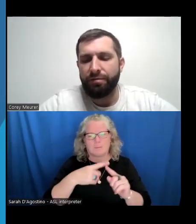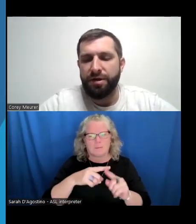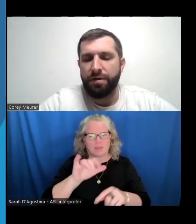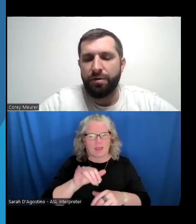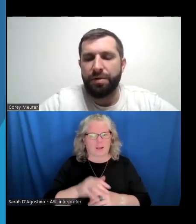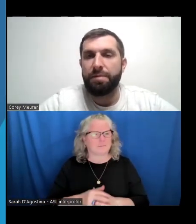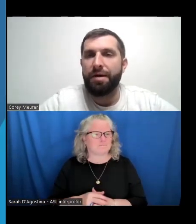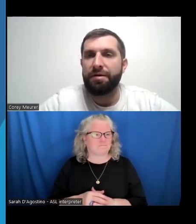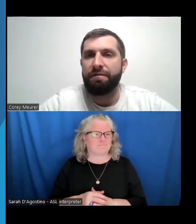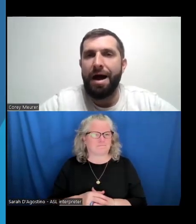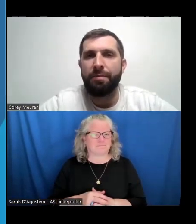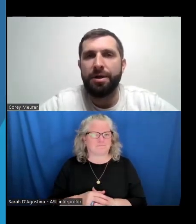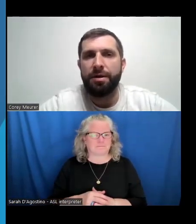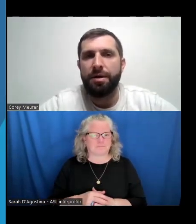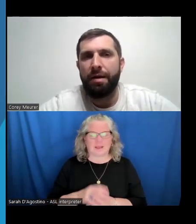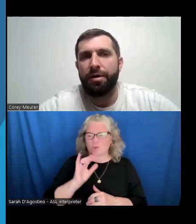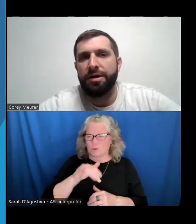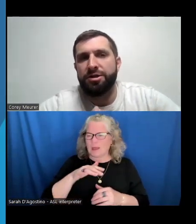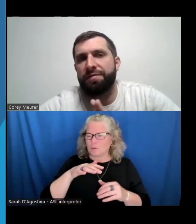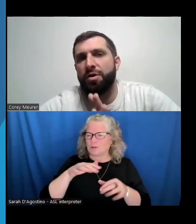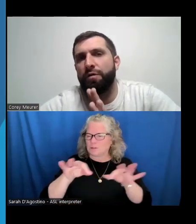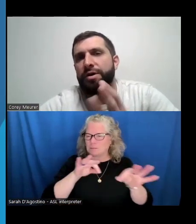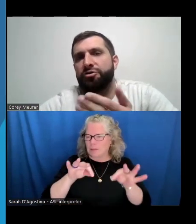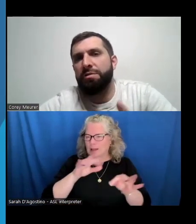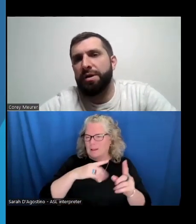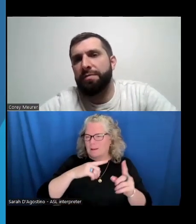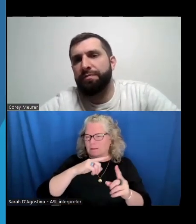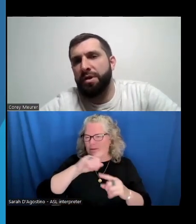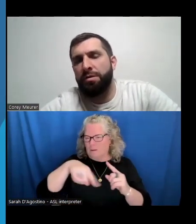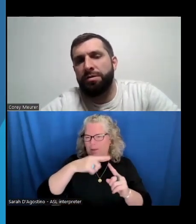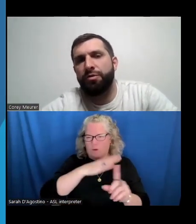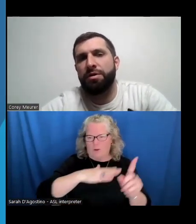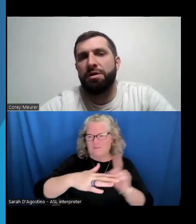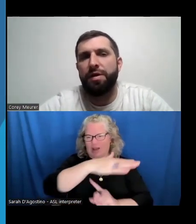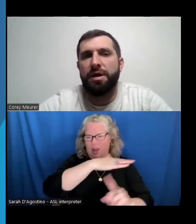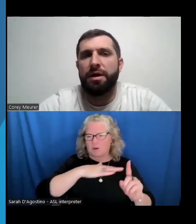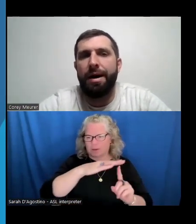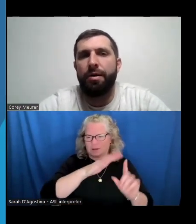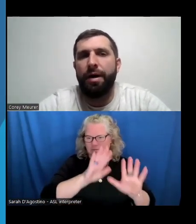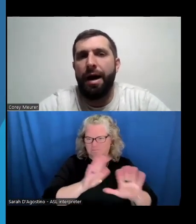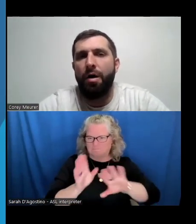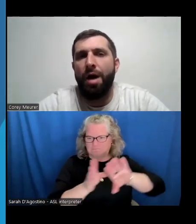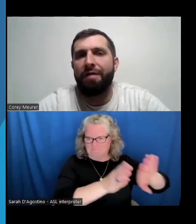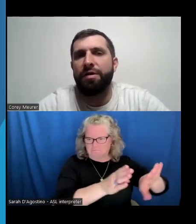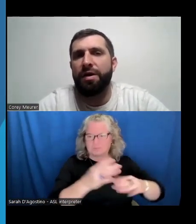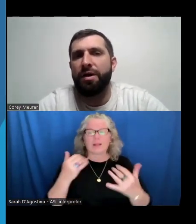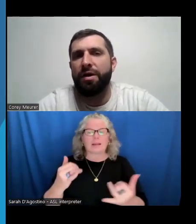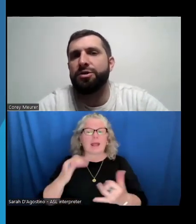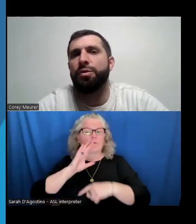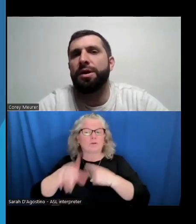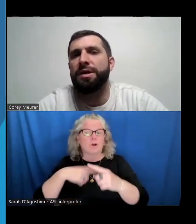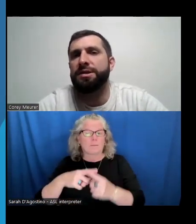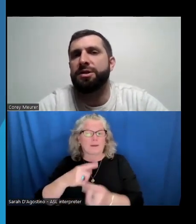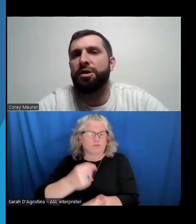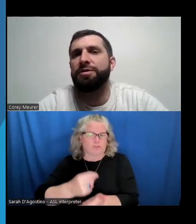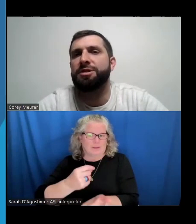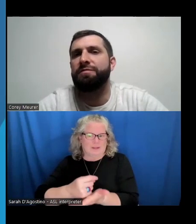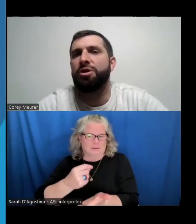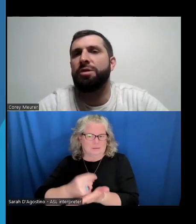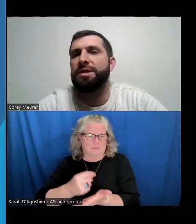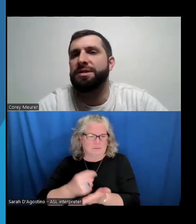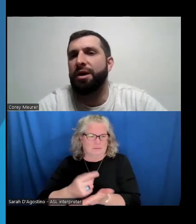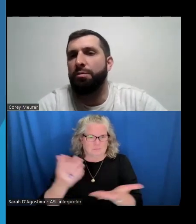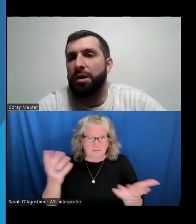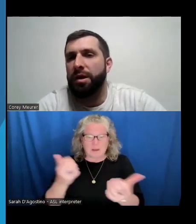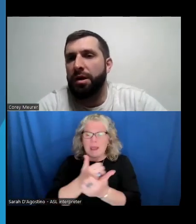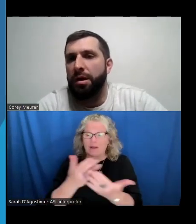So that was a little bit about environment. Now we're going to shift over to treatment. So really thinking about how everything we're doing is in service